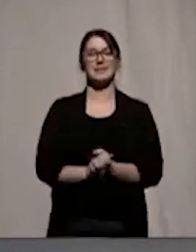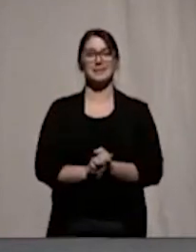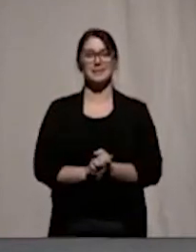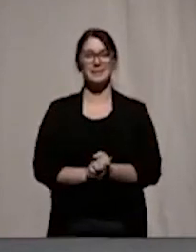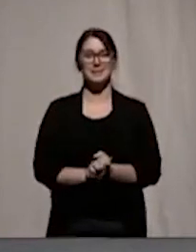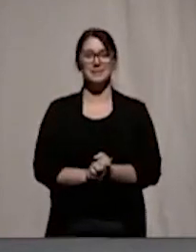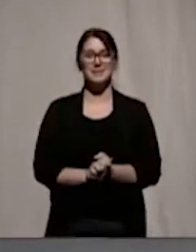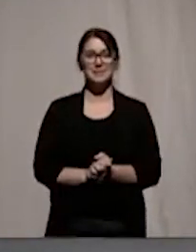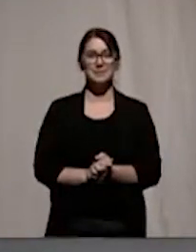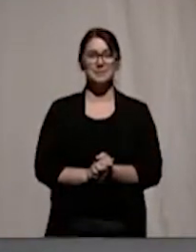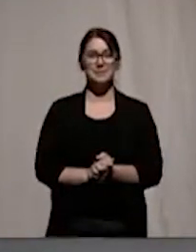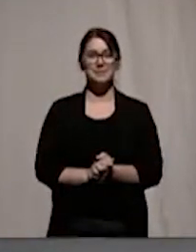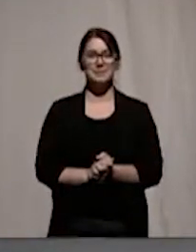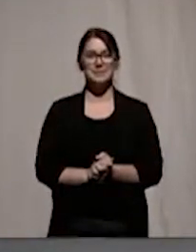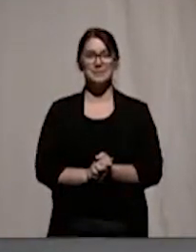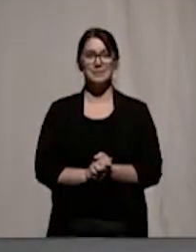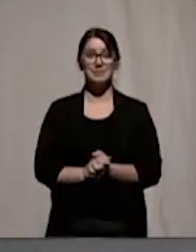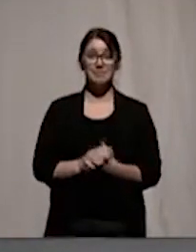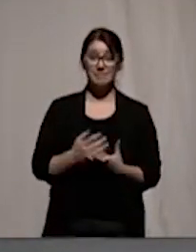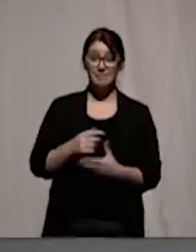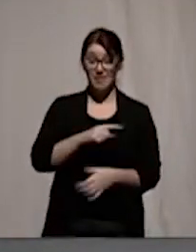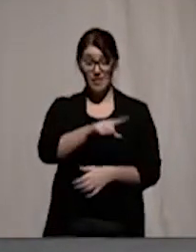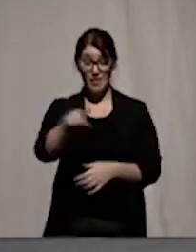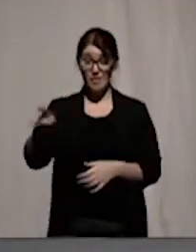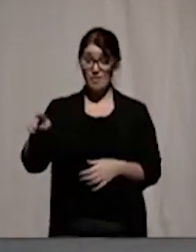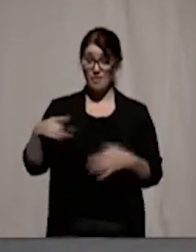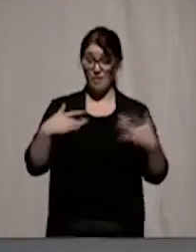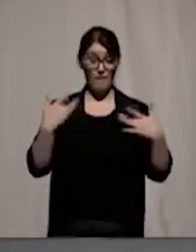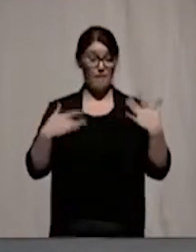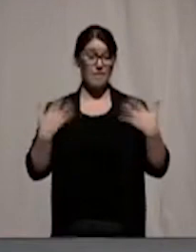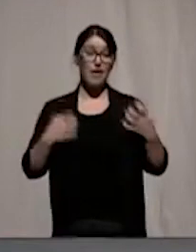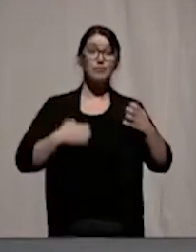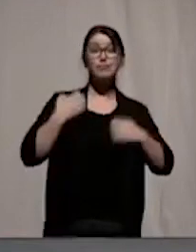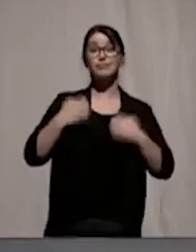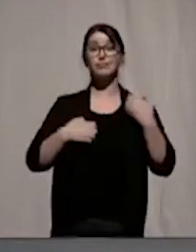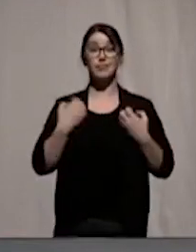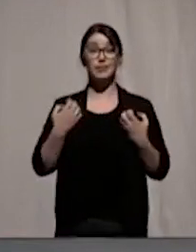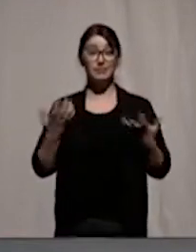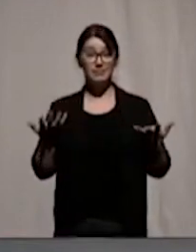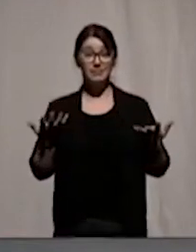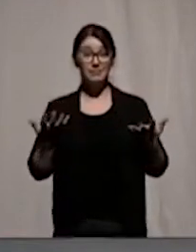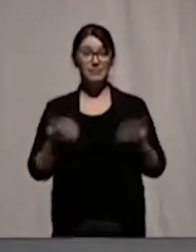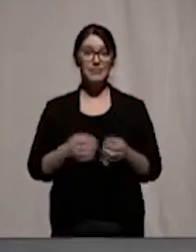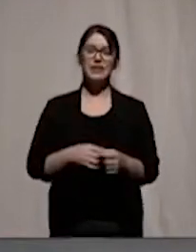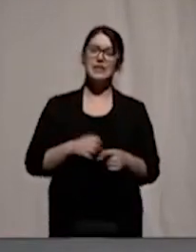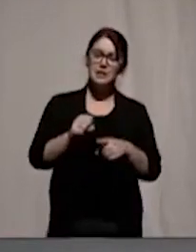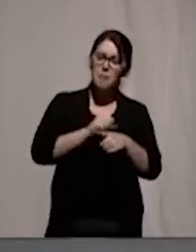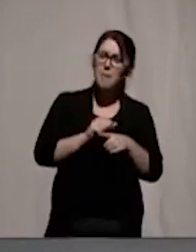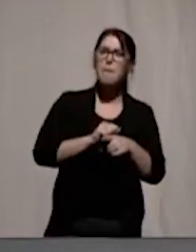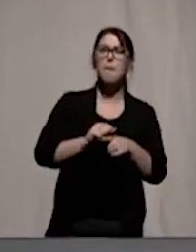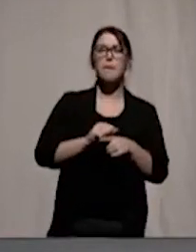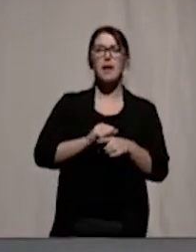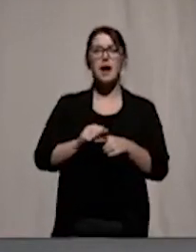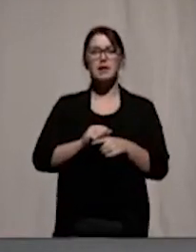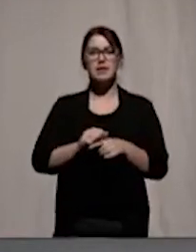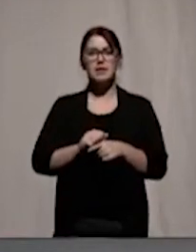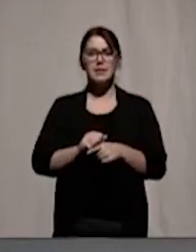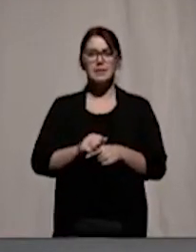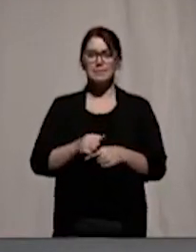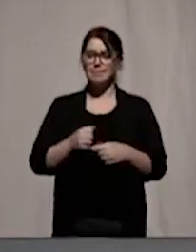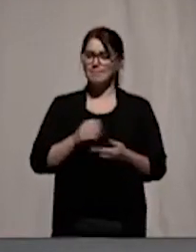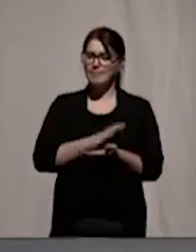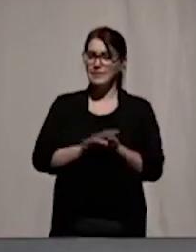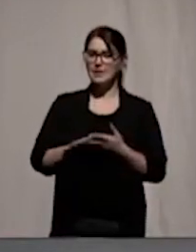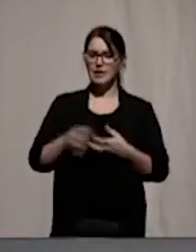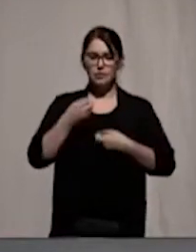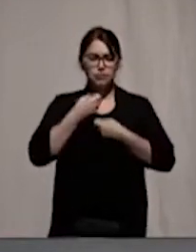I guess we could feel the feelings in the room. But just that practice alone, just that release of thinking and putting, thought